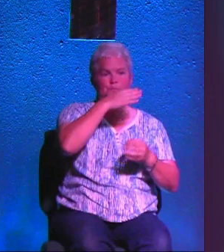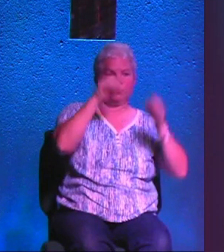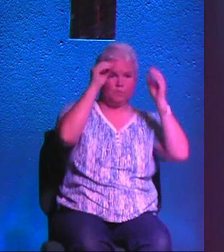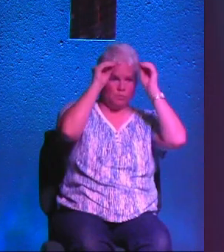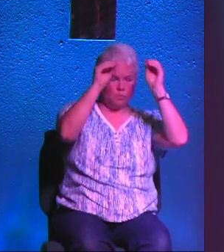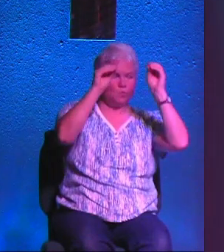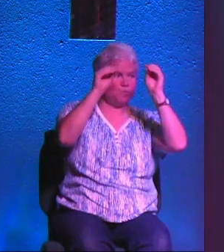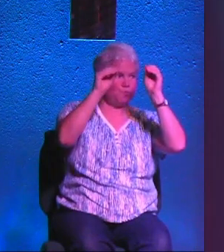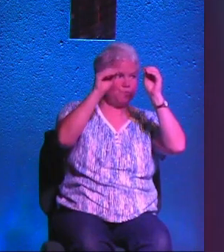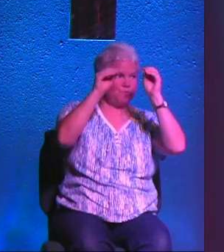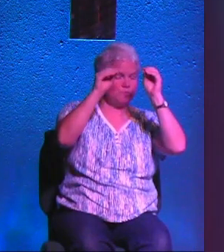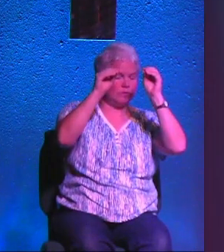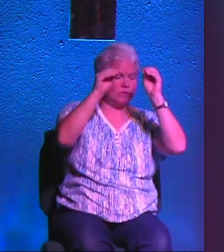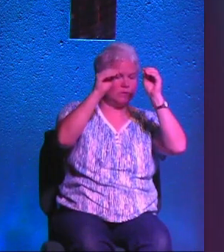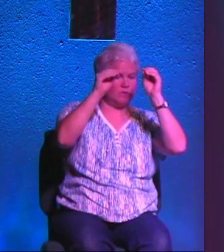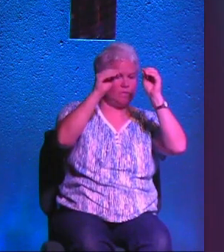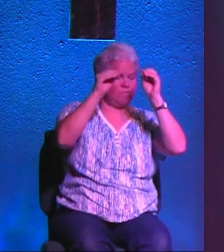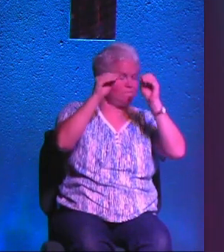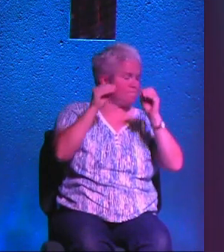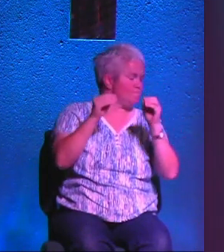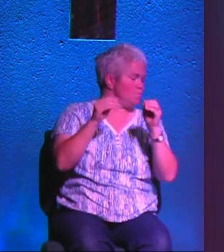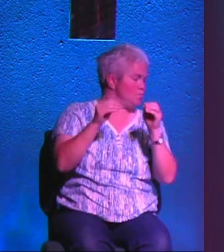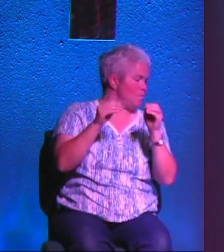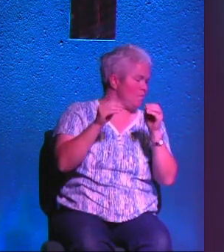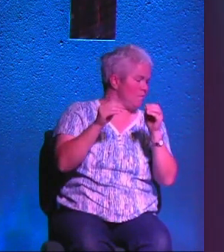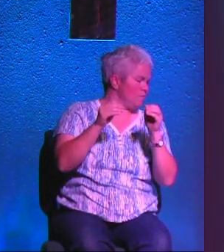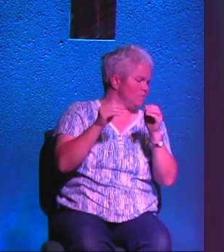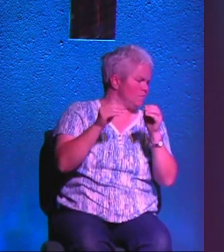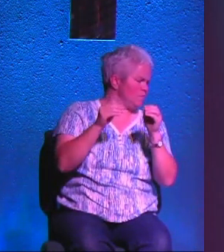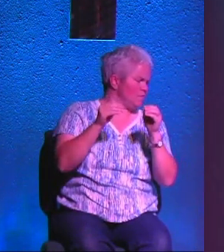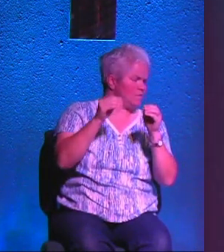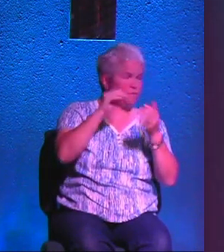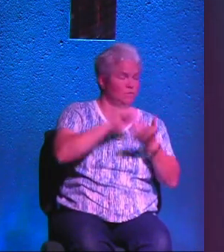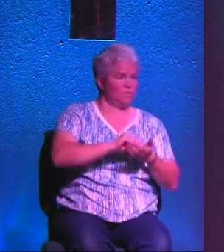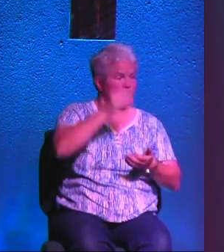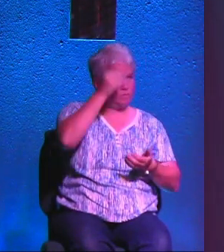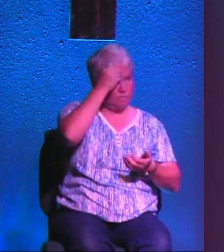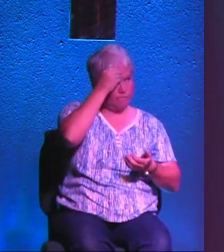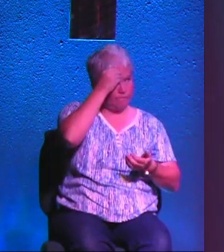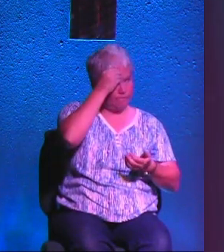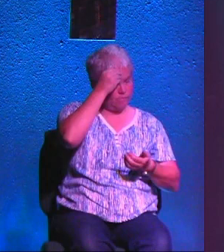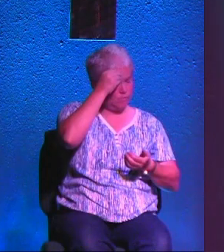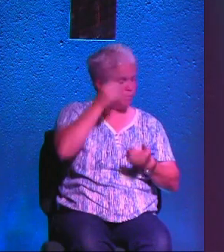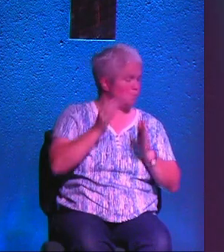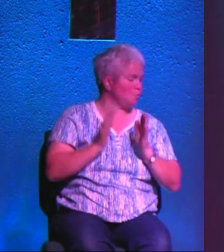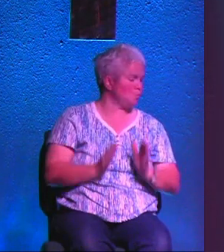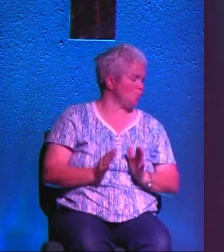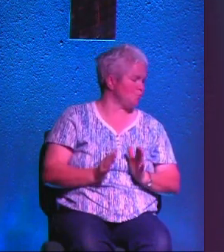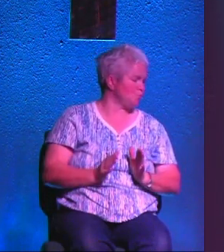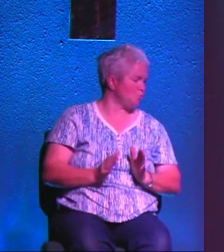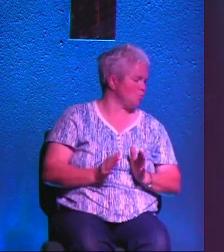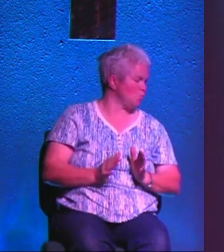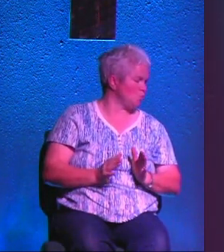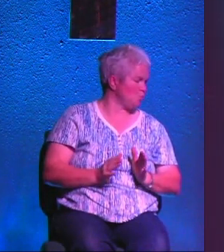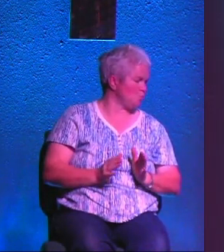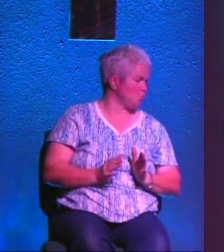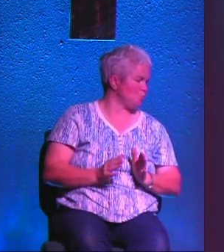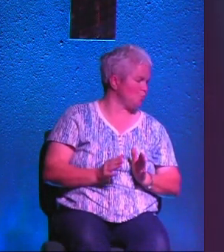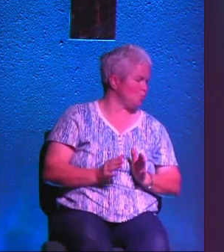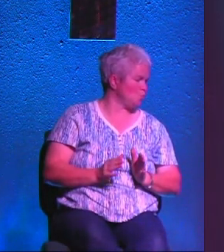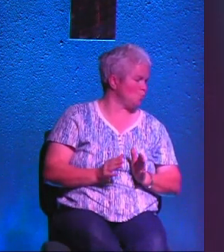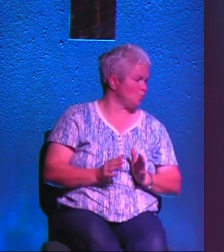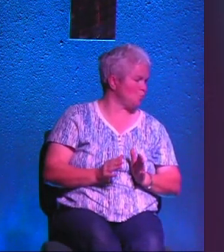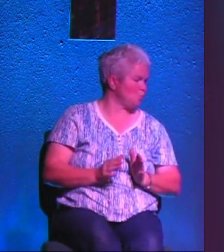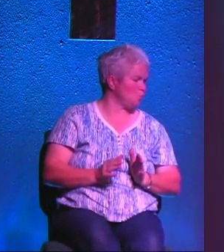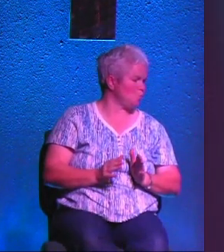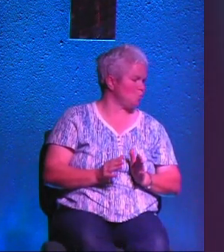teachers are in both origin as well as instruction, strictly human and man-made. It